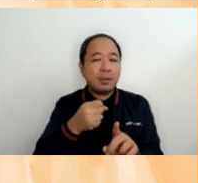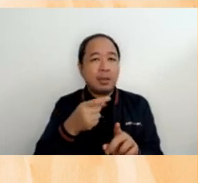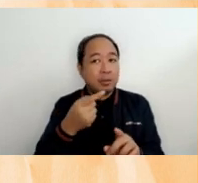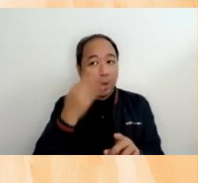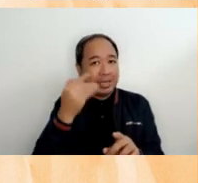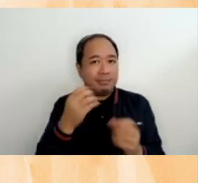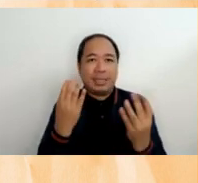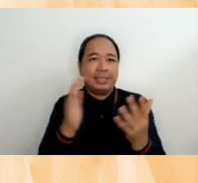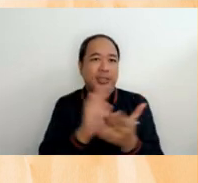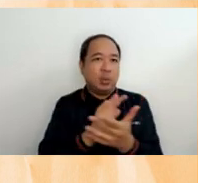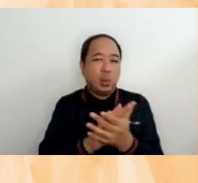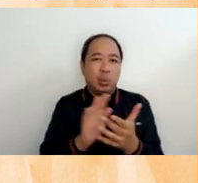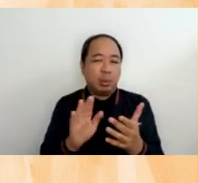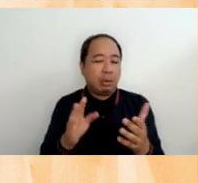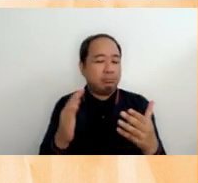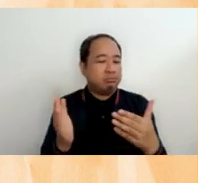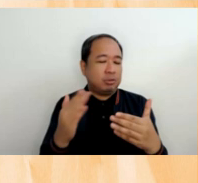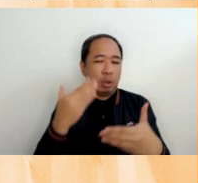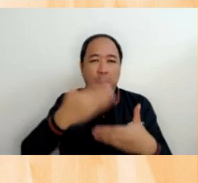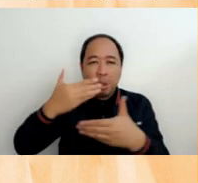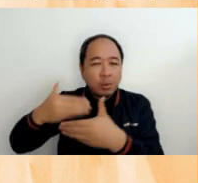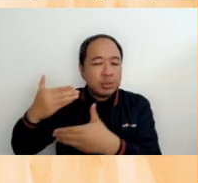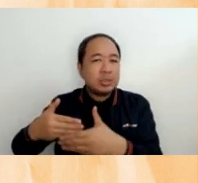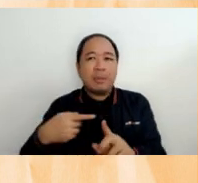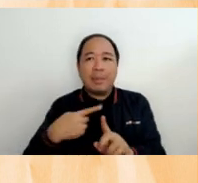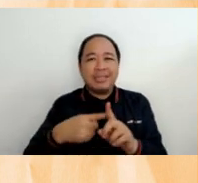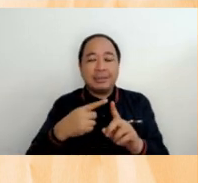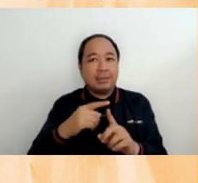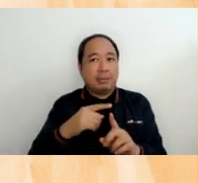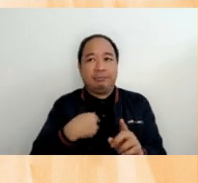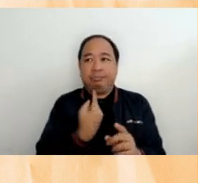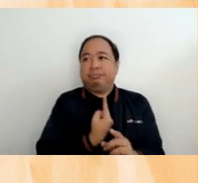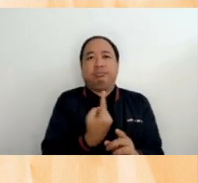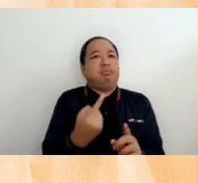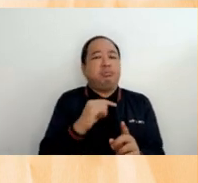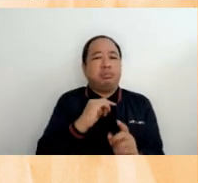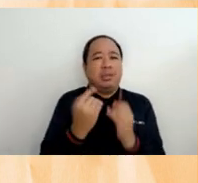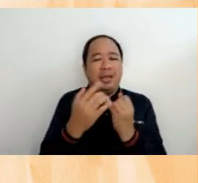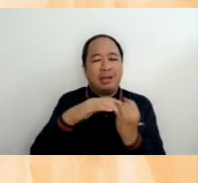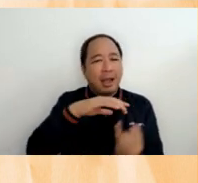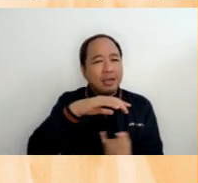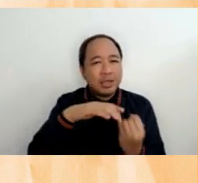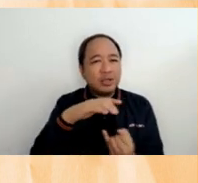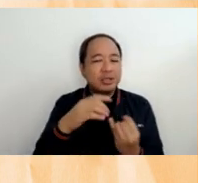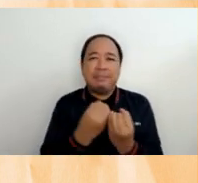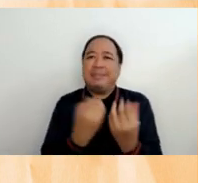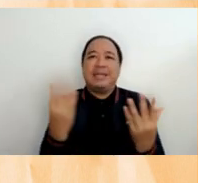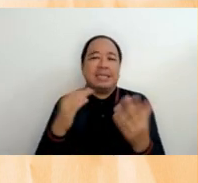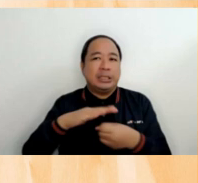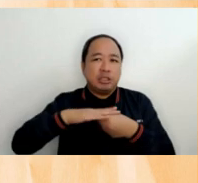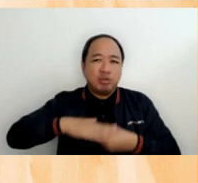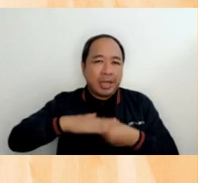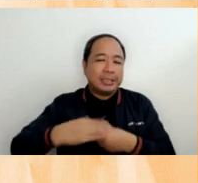our adolescents are facing, to name a few, and may include number one, overwhelming pressure to figure out